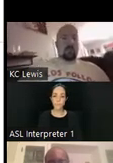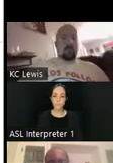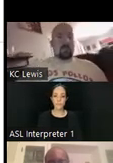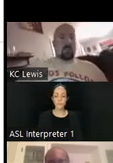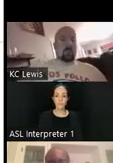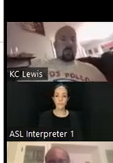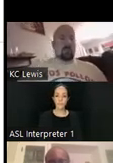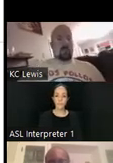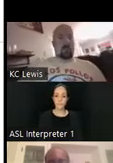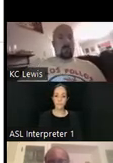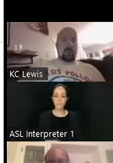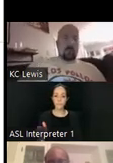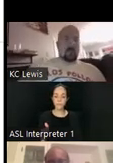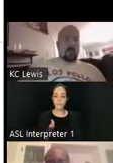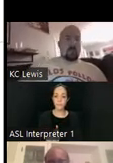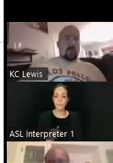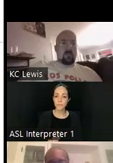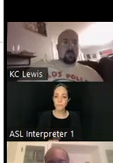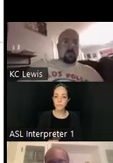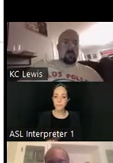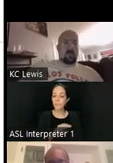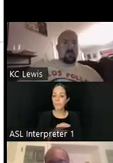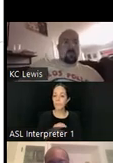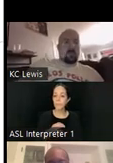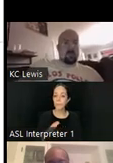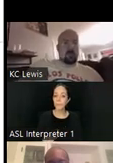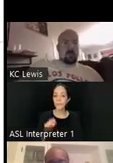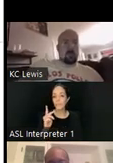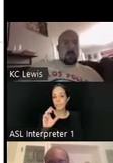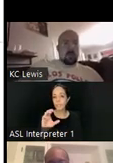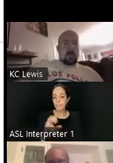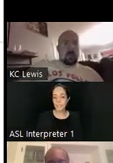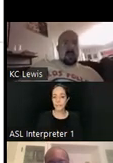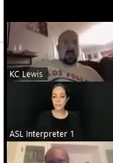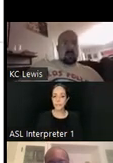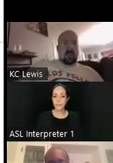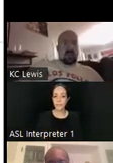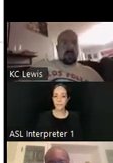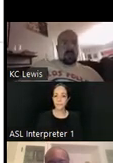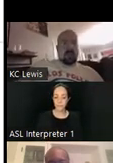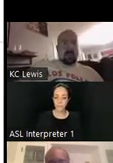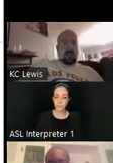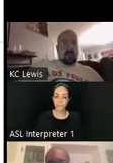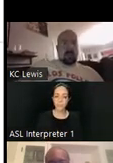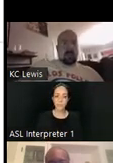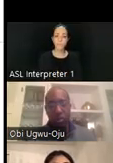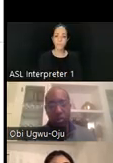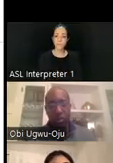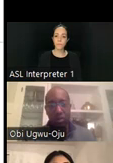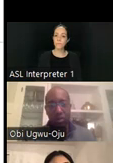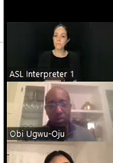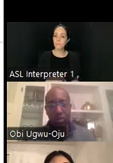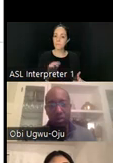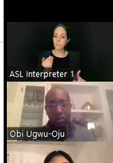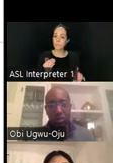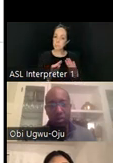Okay, I see a hand is raised. Commissioner Casey. I just want to say this seems really well thought out,